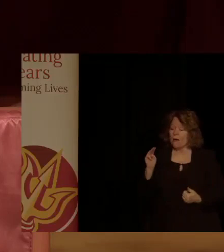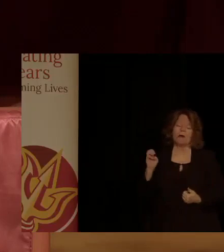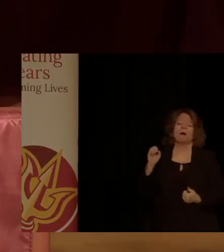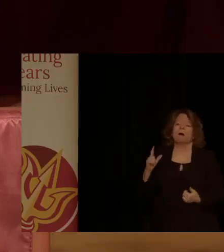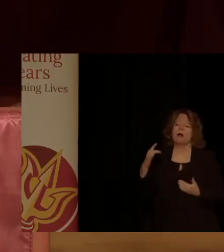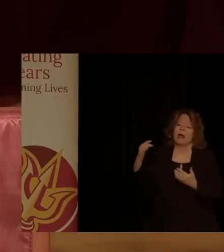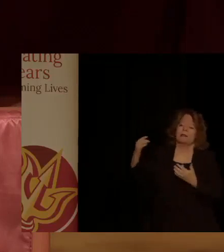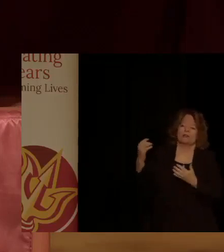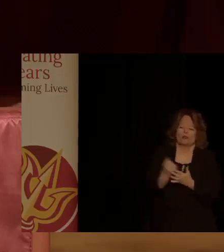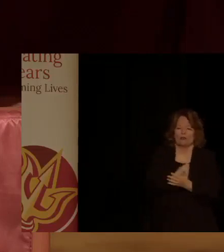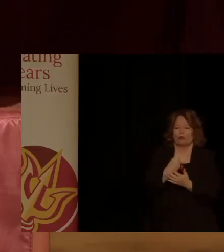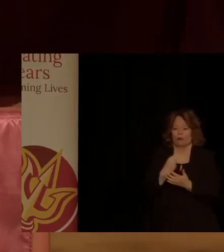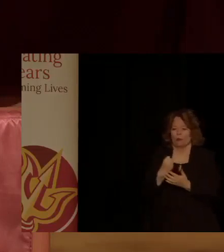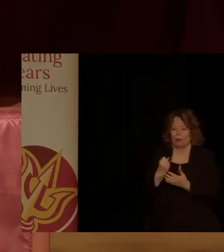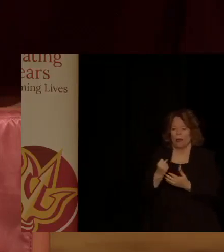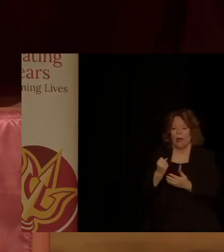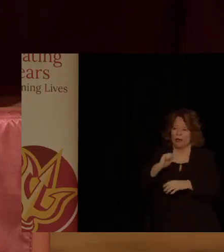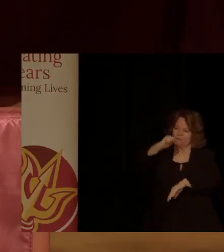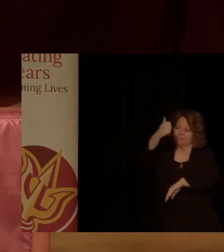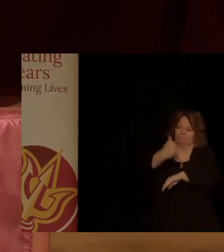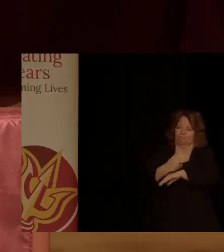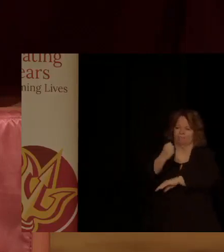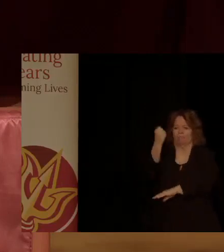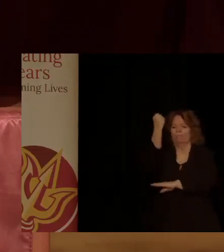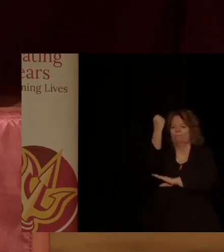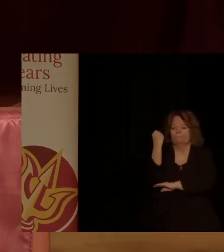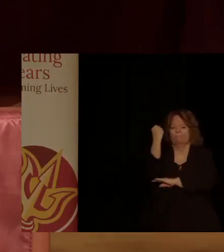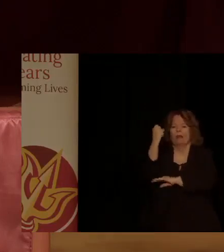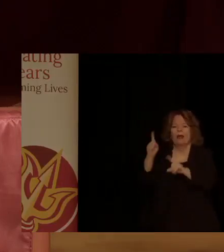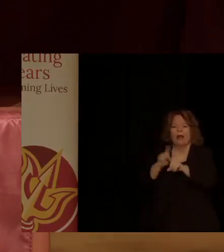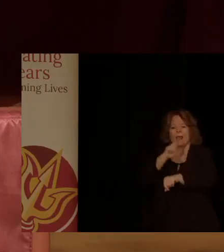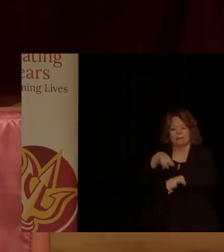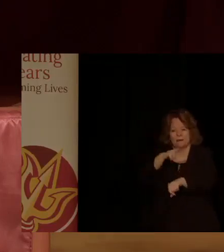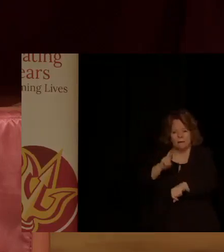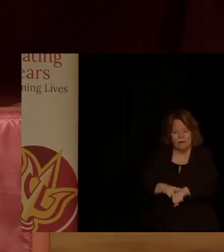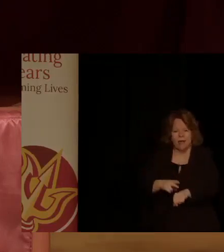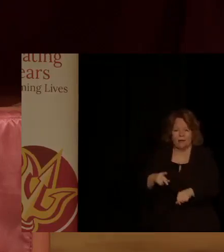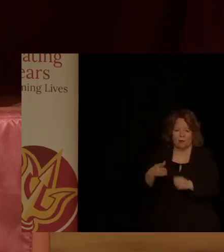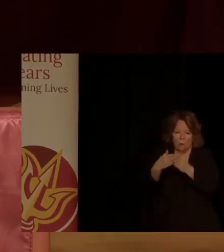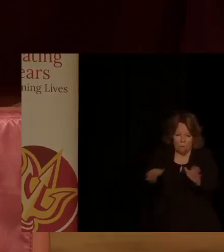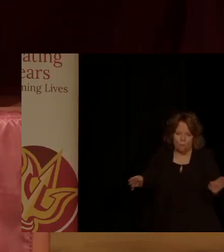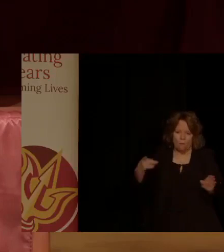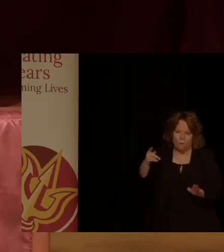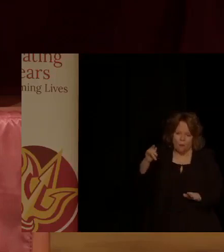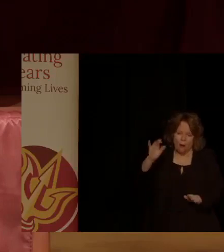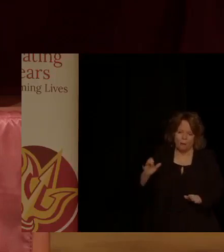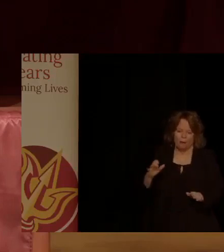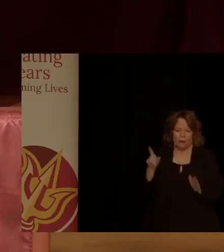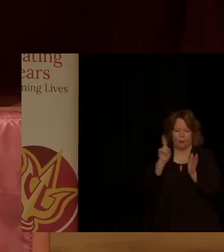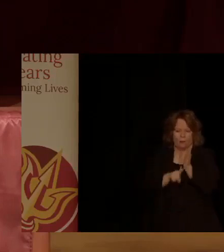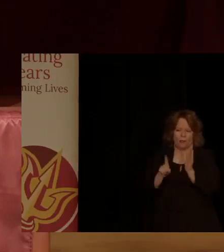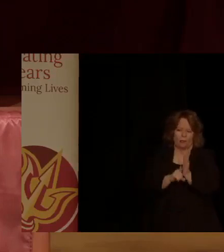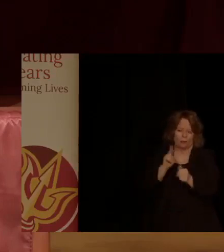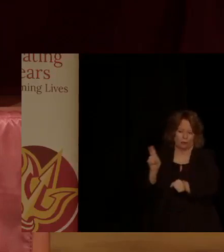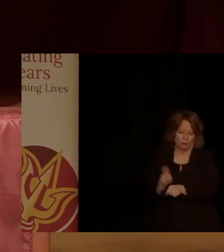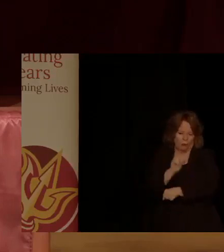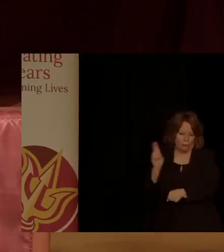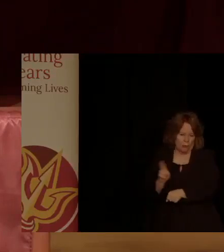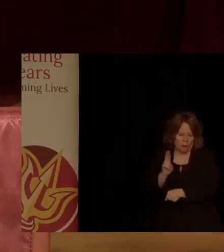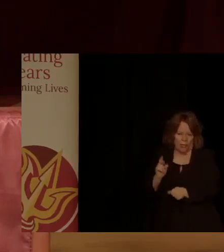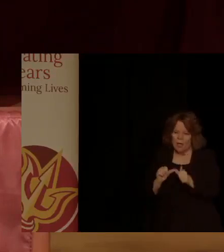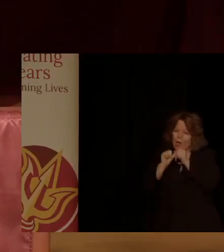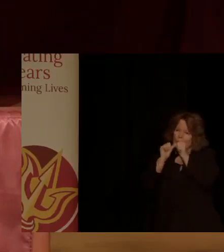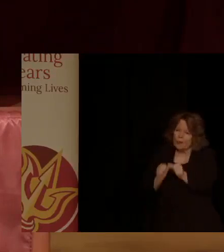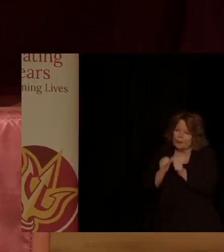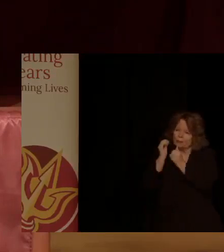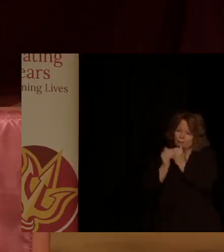and taken its place as a premier national public research university. We continue to climb in U.S.